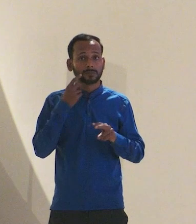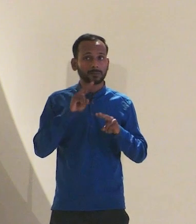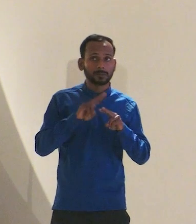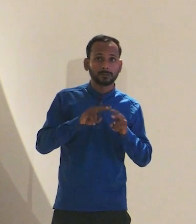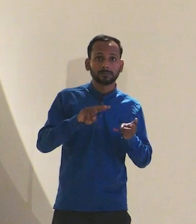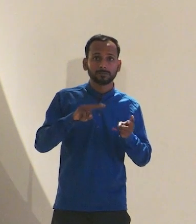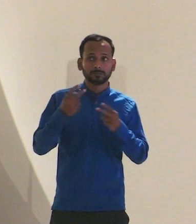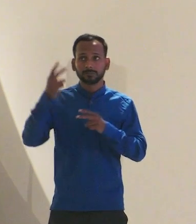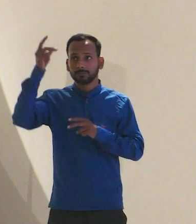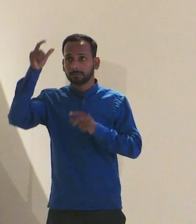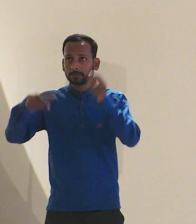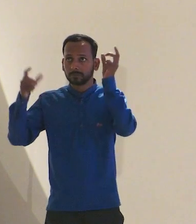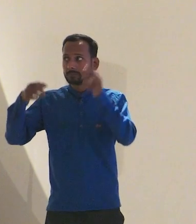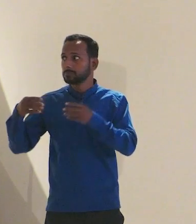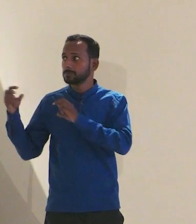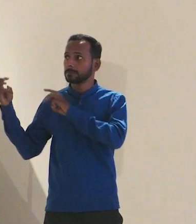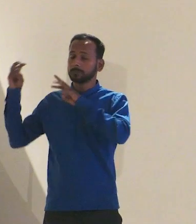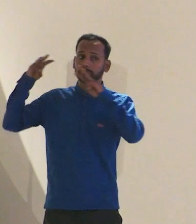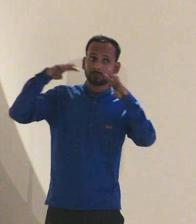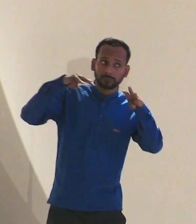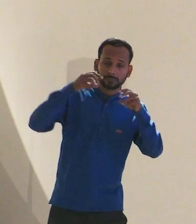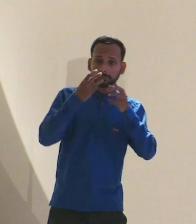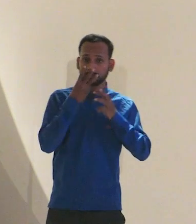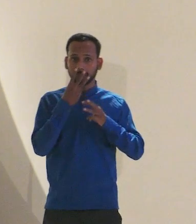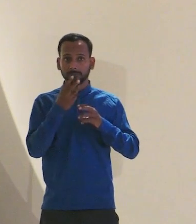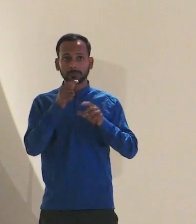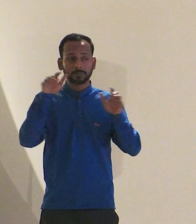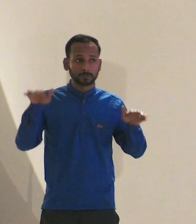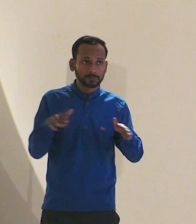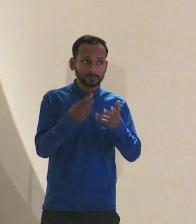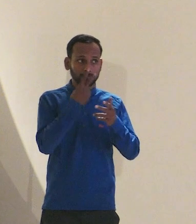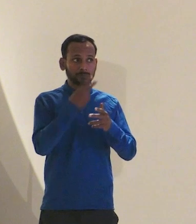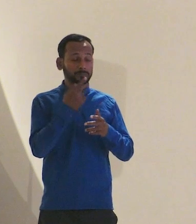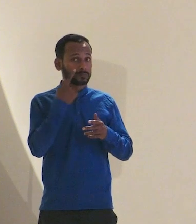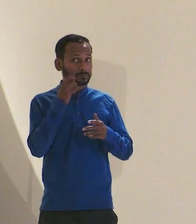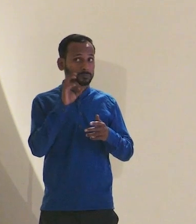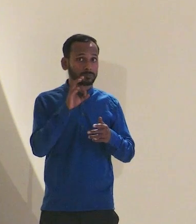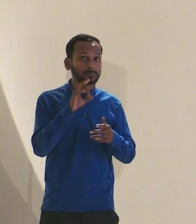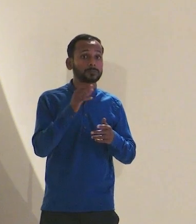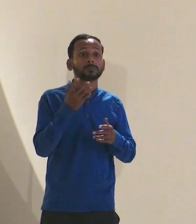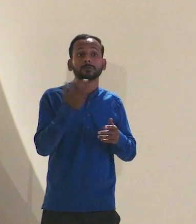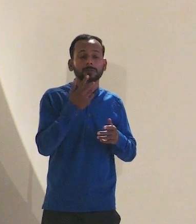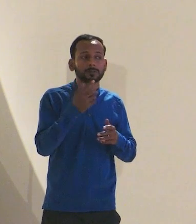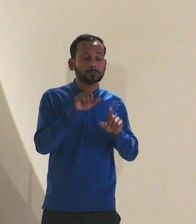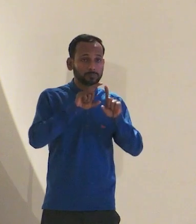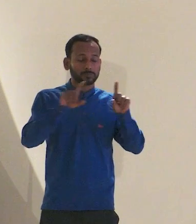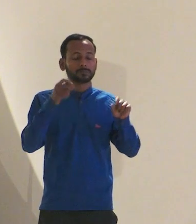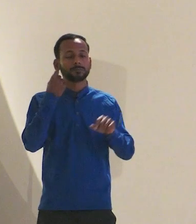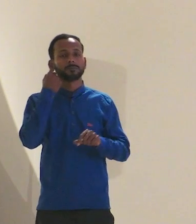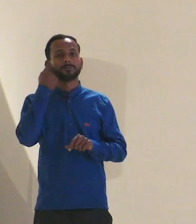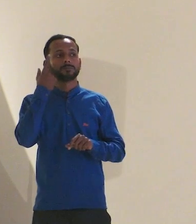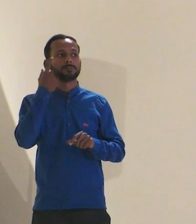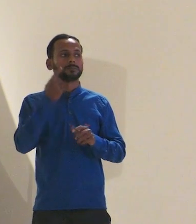scurry to a quick solution. Right. So and to you, yes, I think what